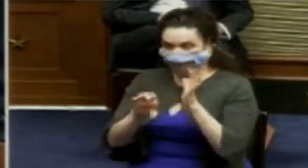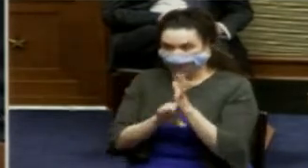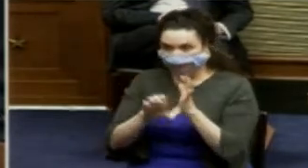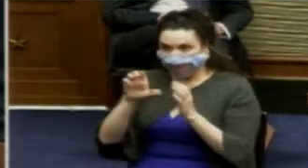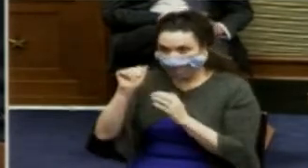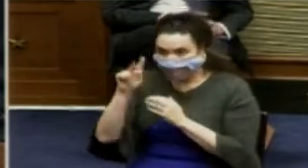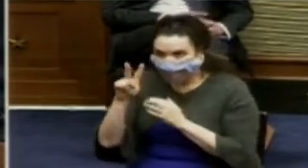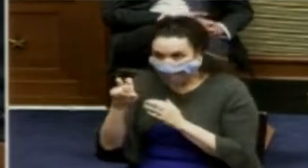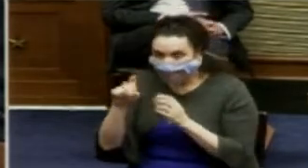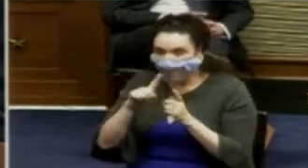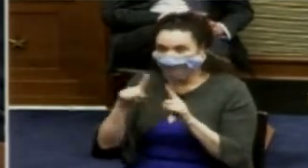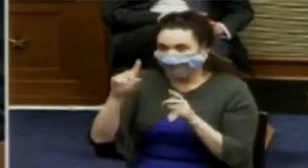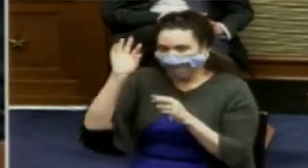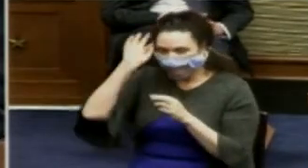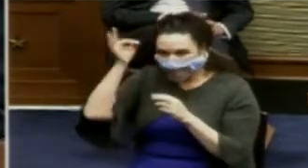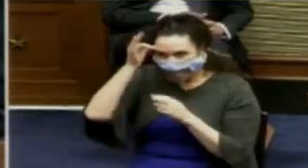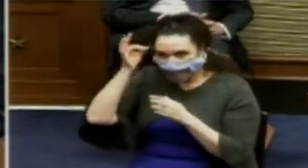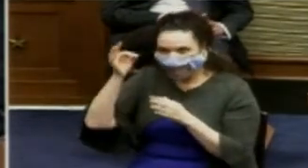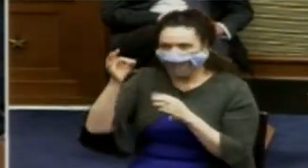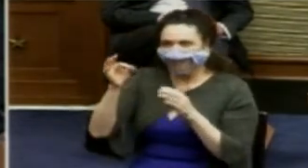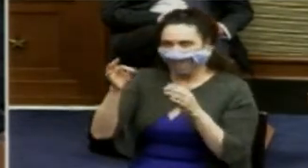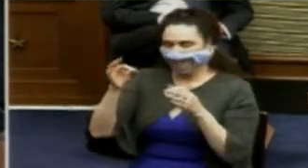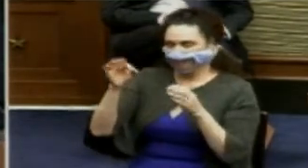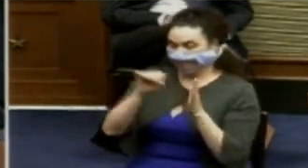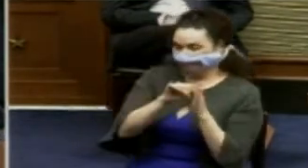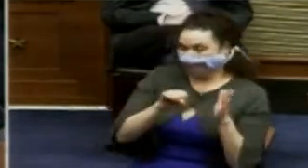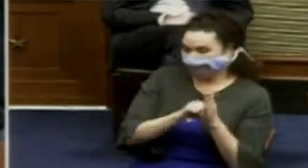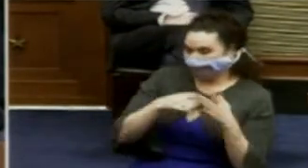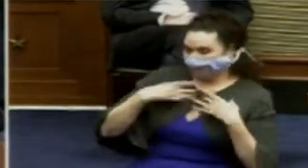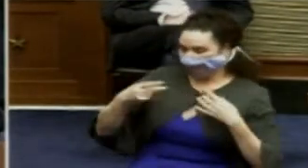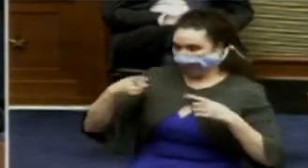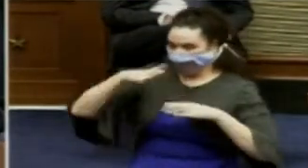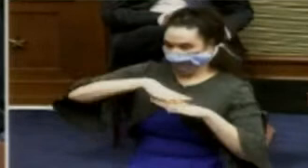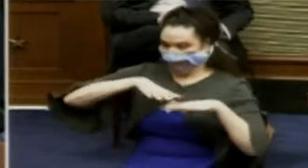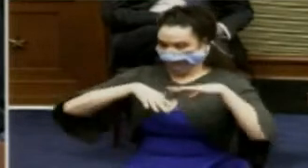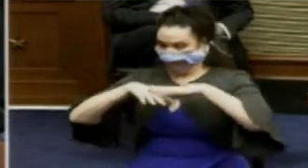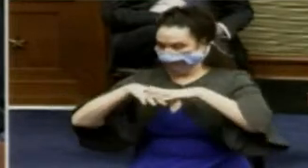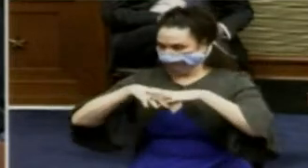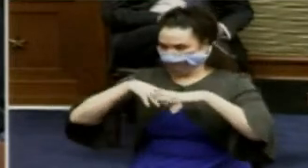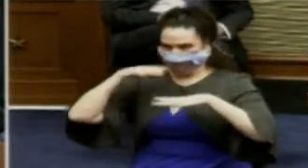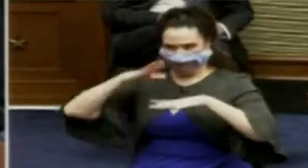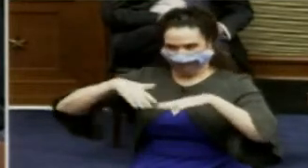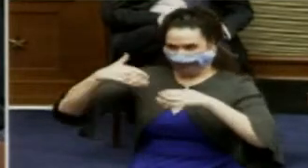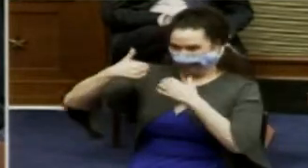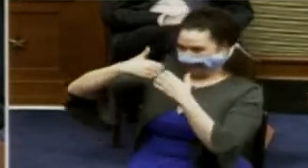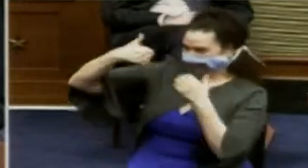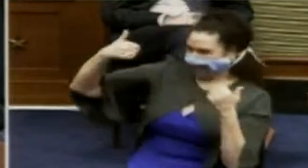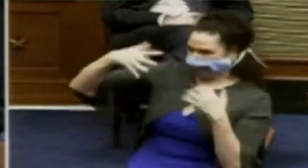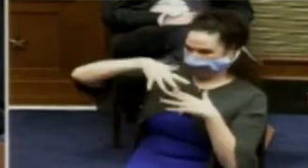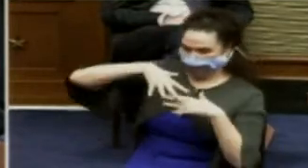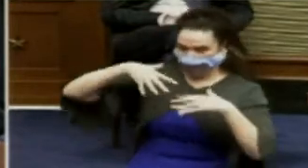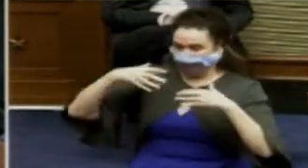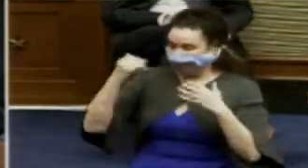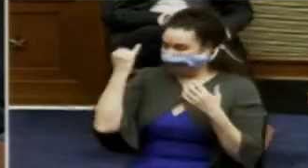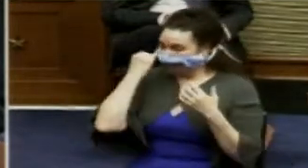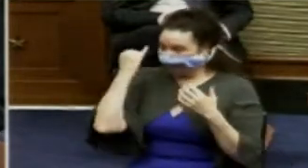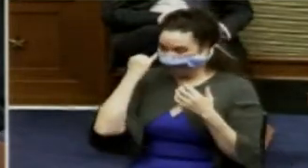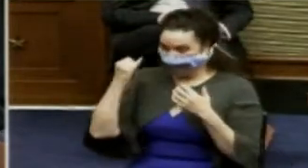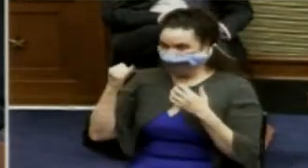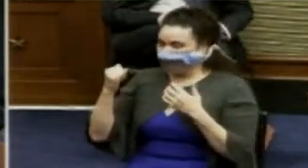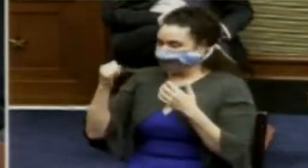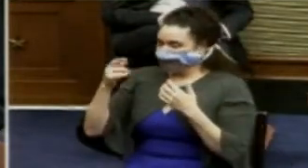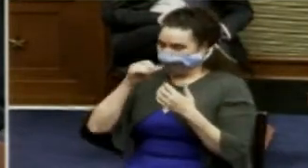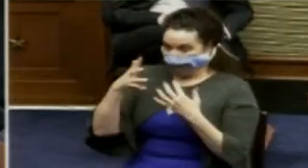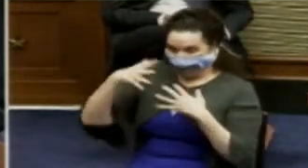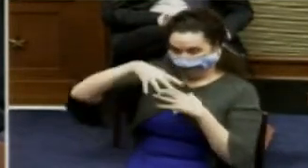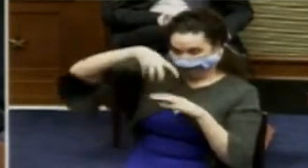federal interest and the city's interest are intertwined, that to tear them apart would rip the city at the seams and would threaten